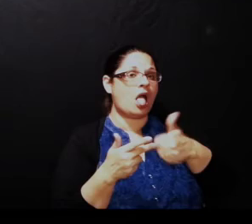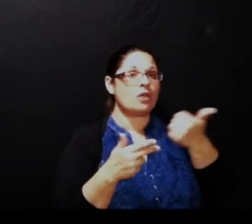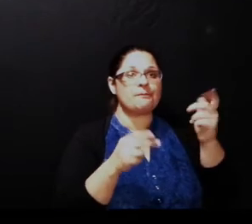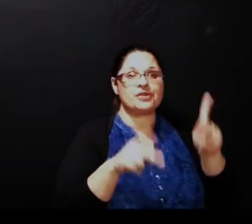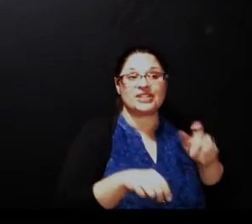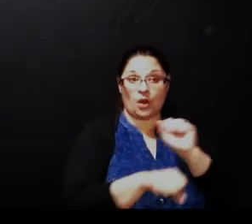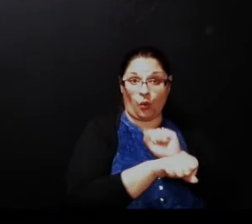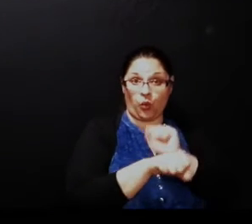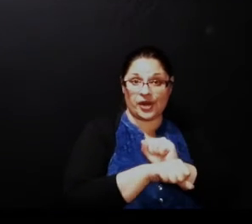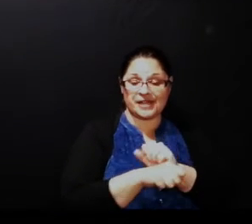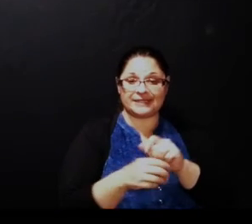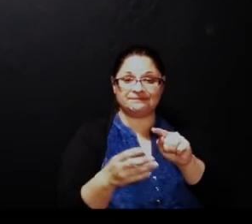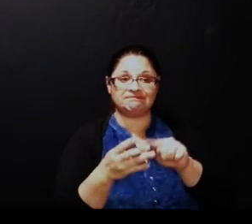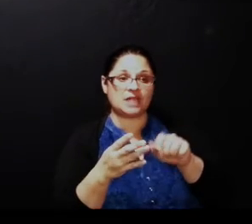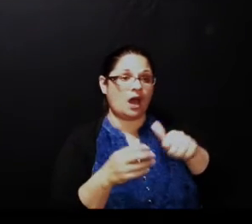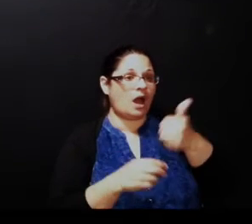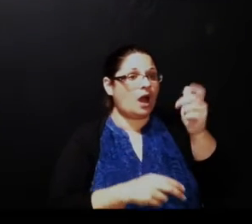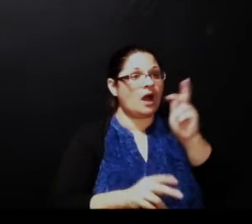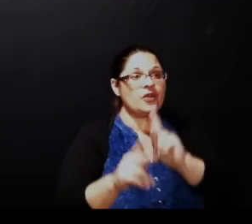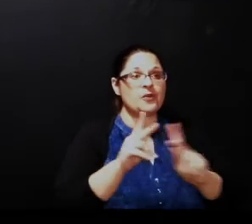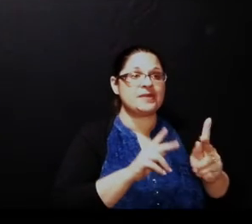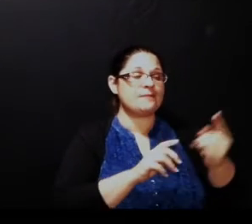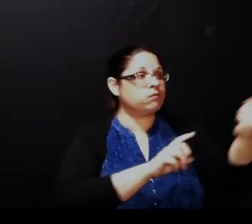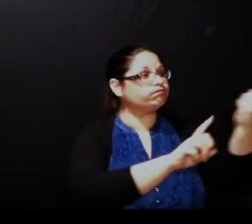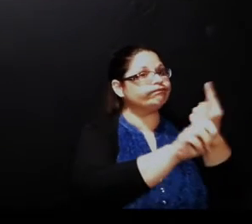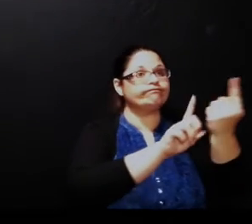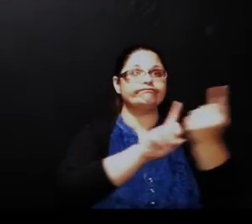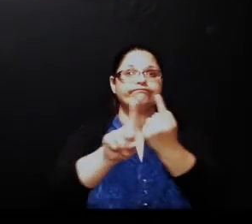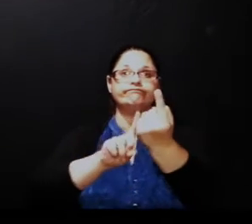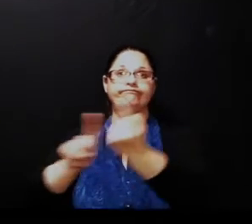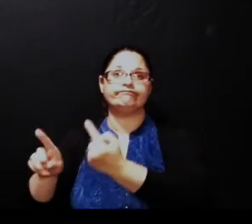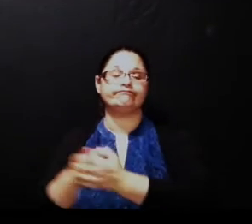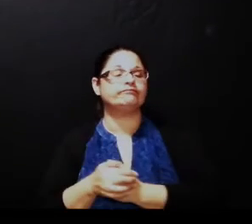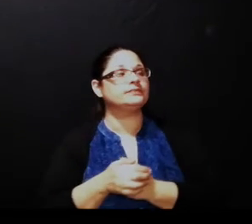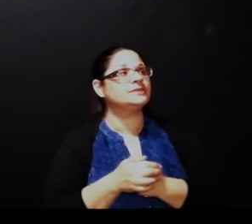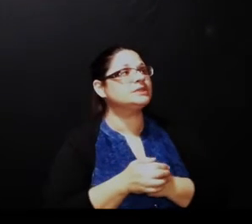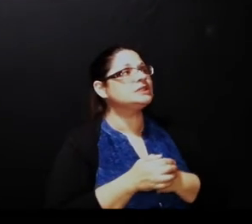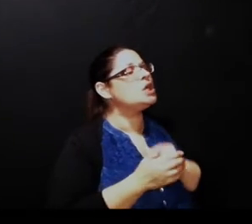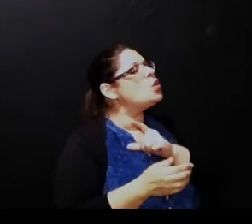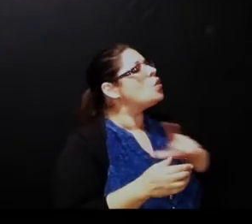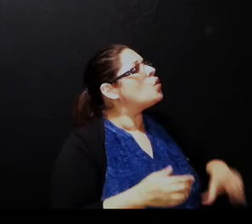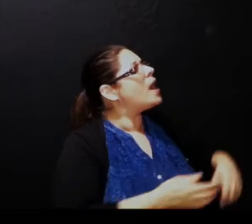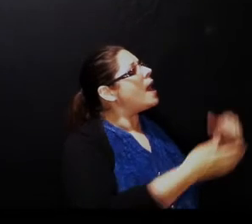Help me see them, Lord. Help me live the model of Jesus,